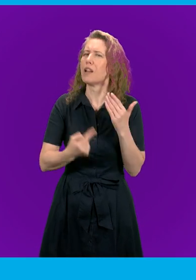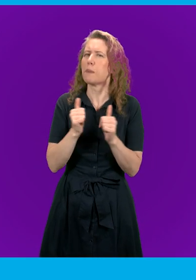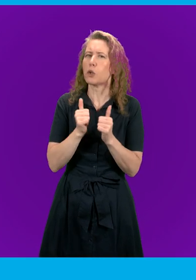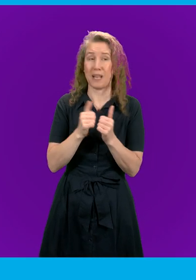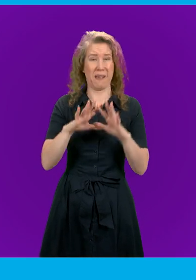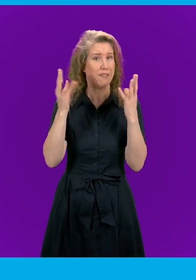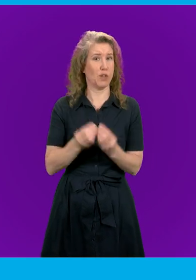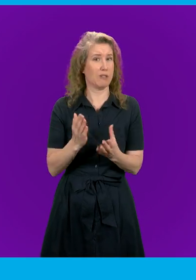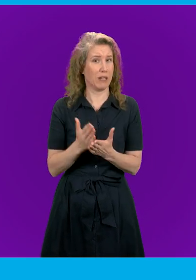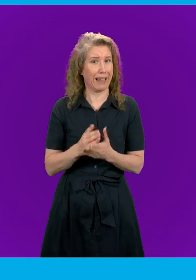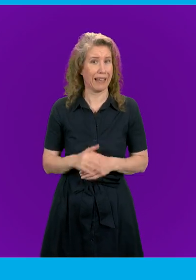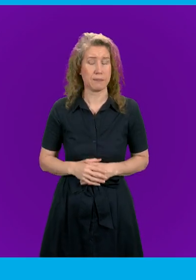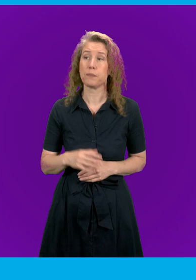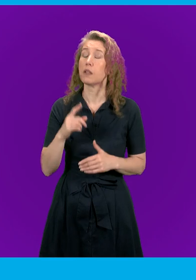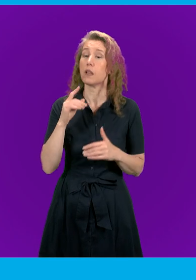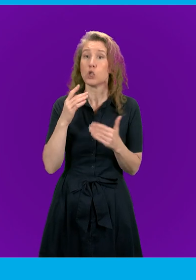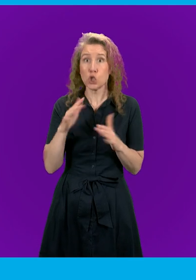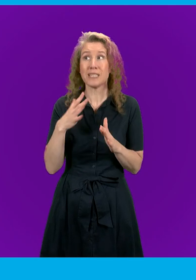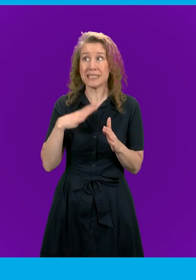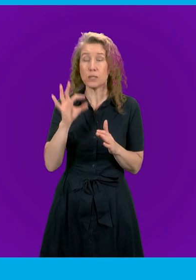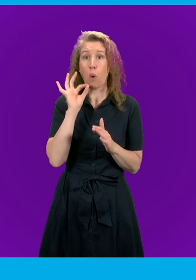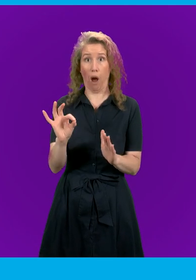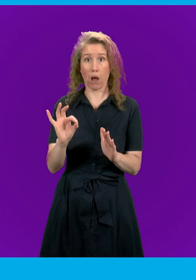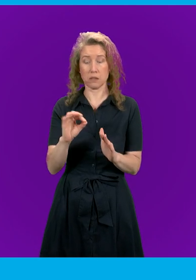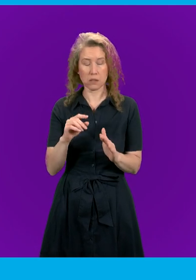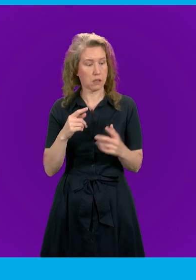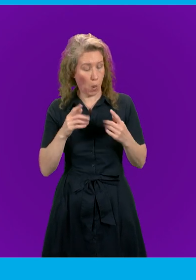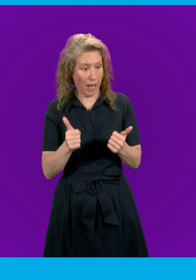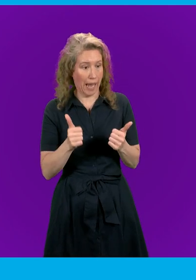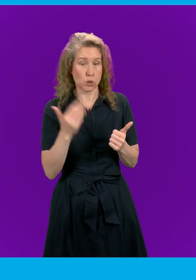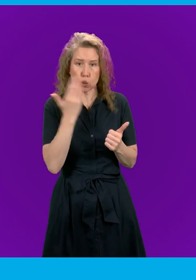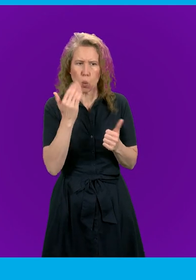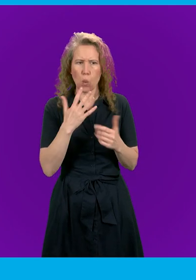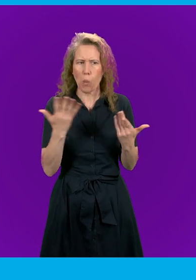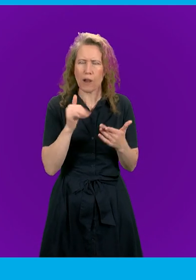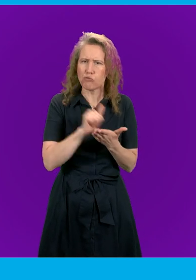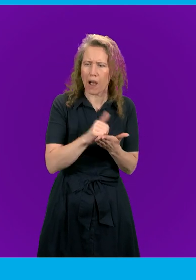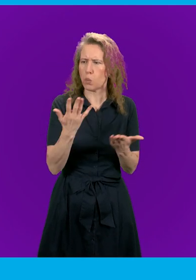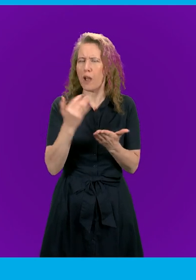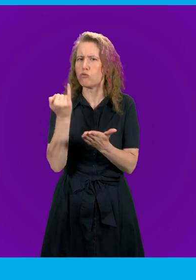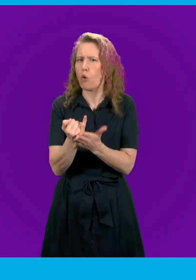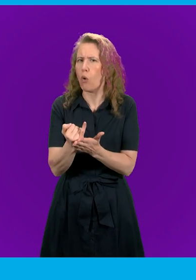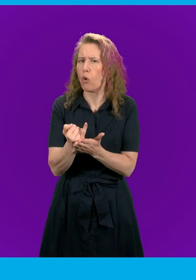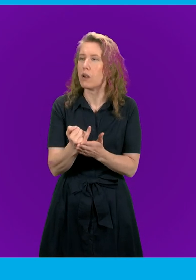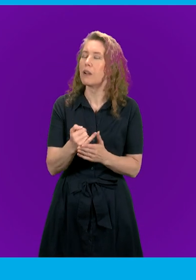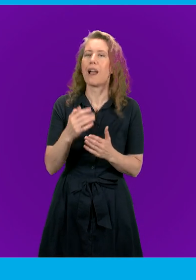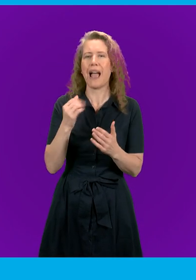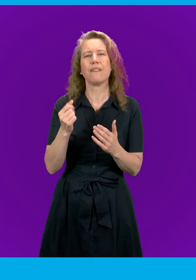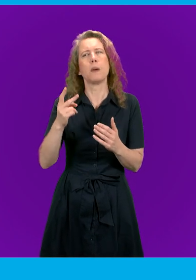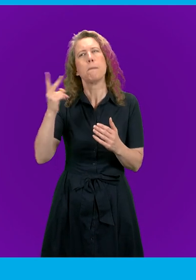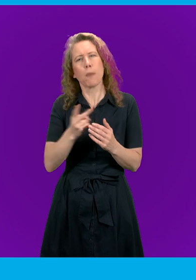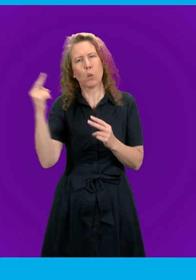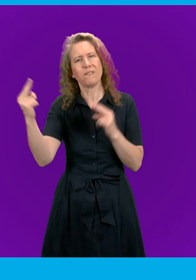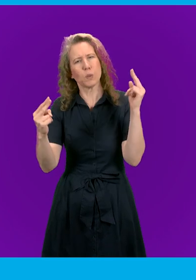if all you need to do is ask, where did we go wrong, where did we go right, it's good to get both of those